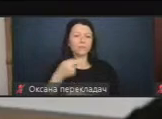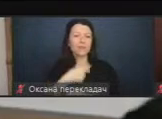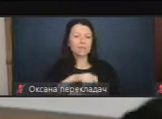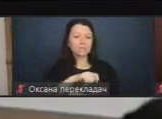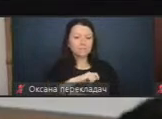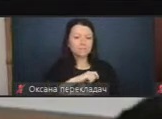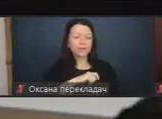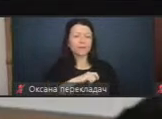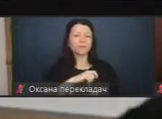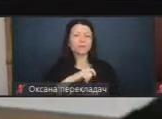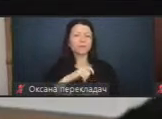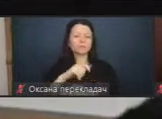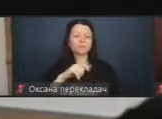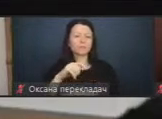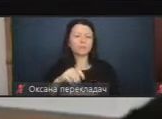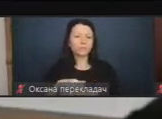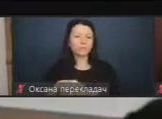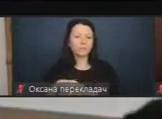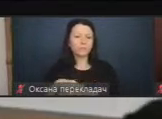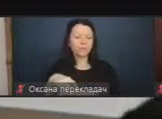Italy, Lithuania,